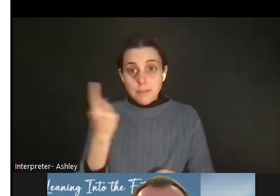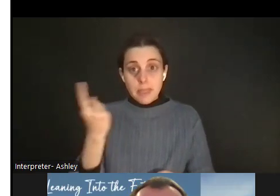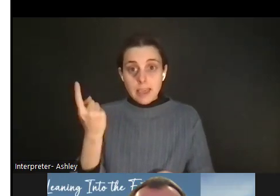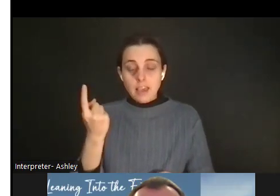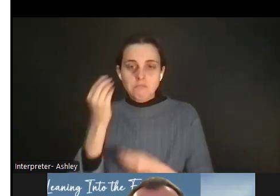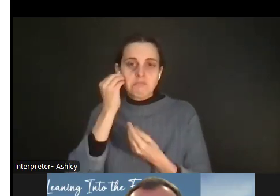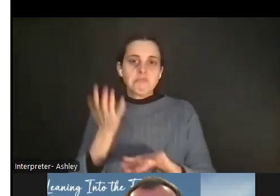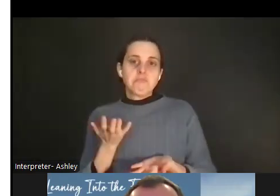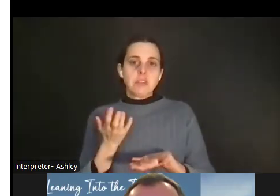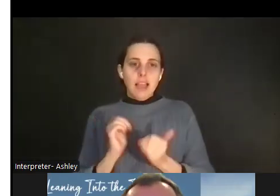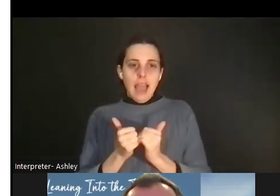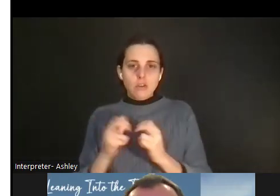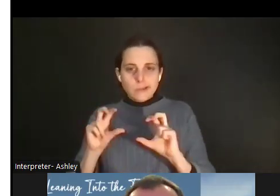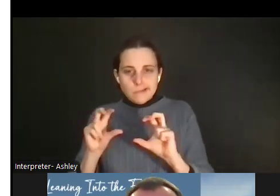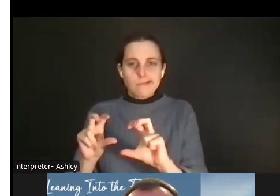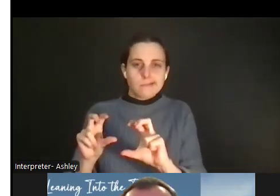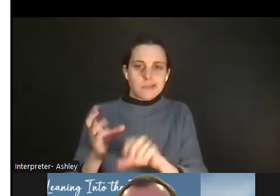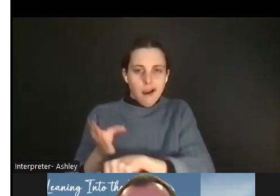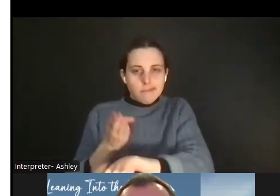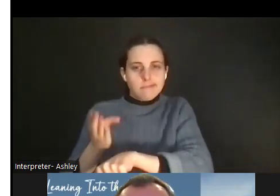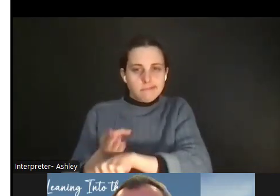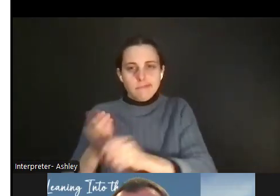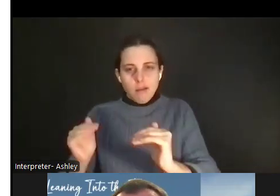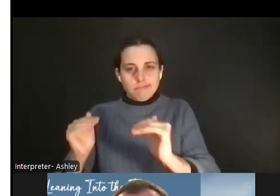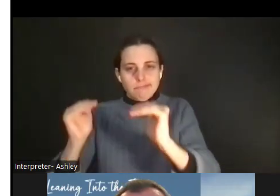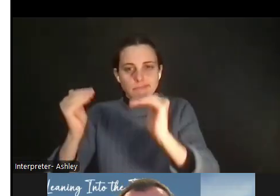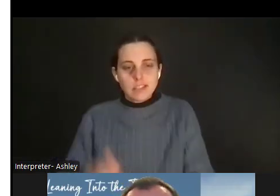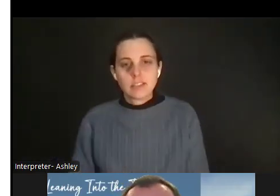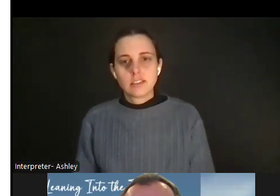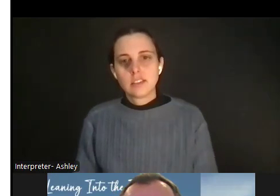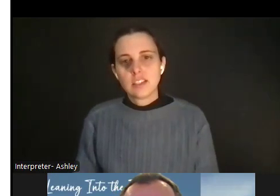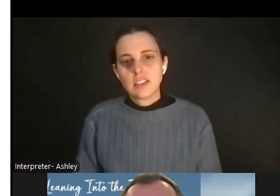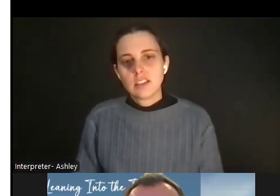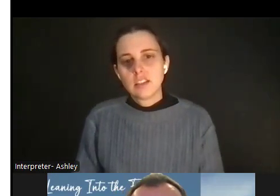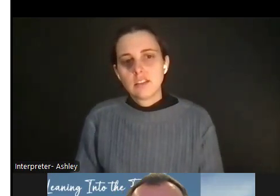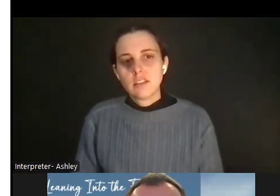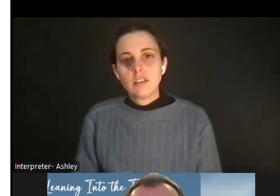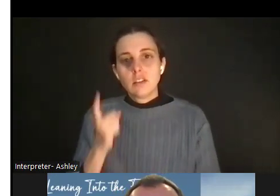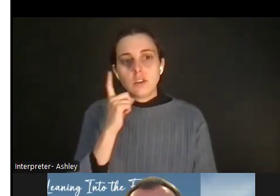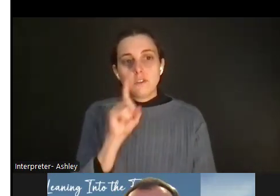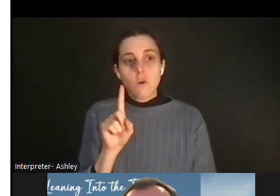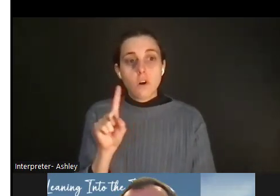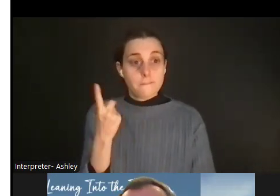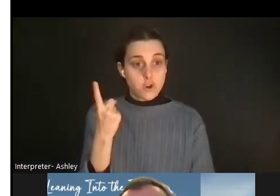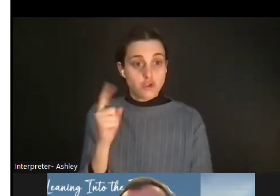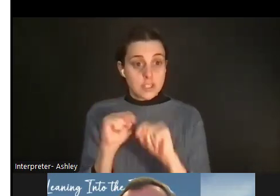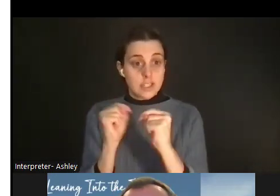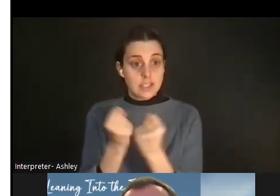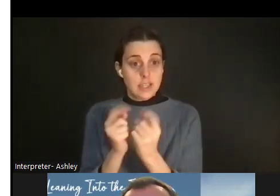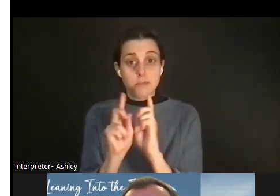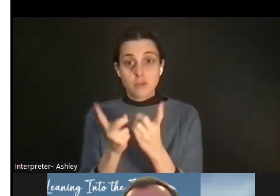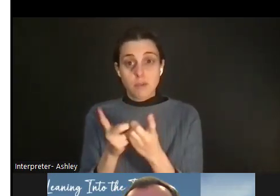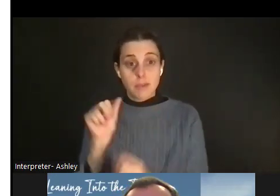need to put our efforts. So some teams, to illustrate, some teams like that first one, Department A, they're small,